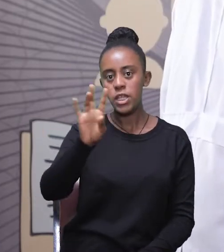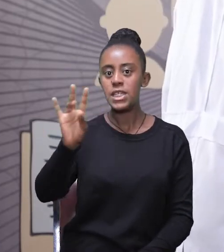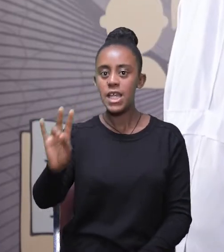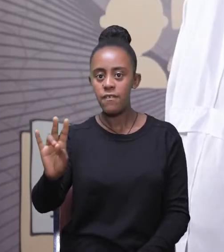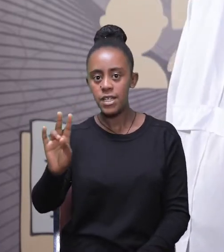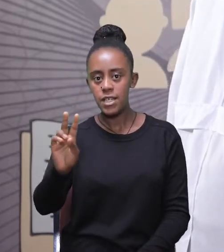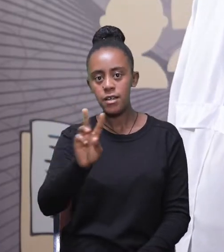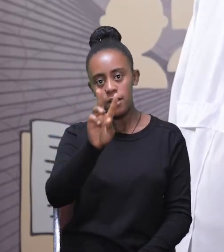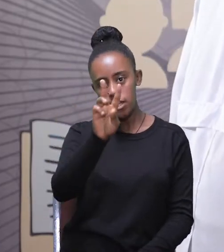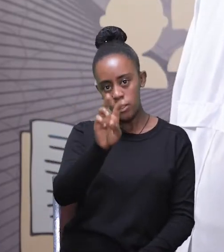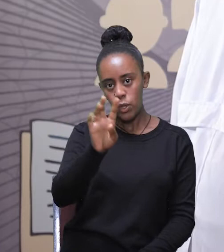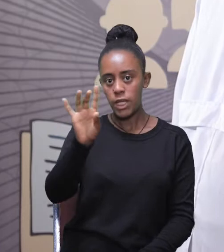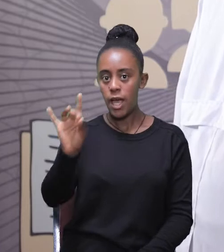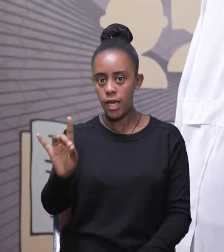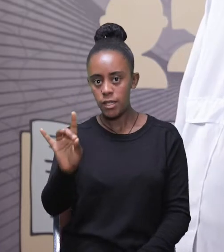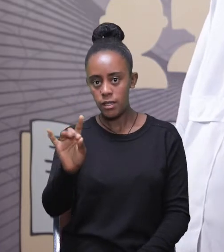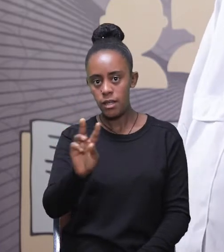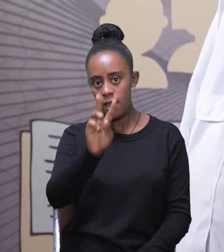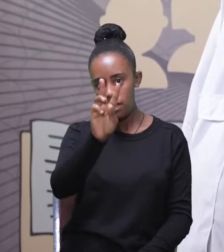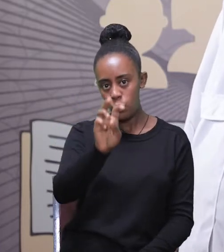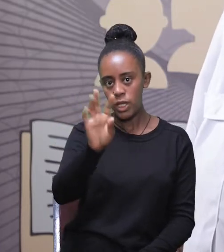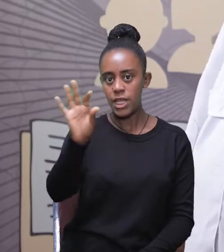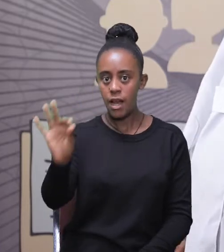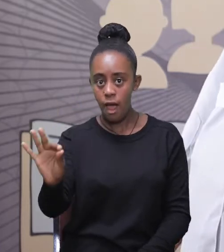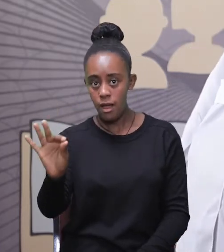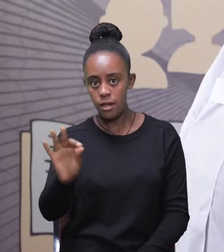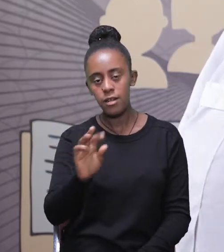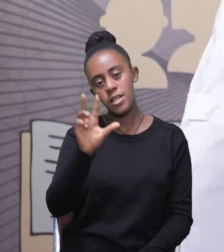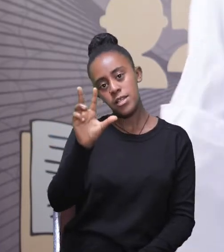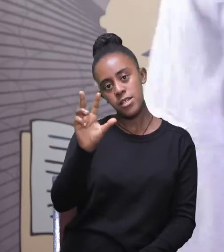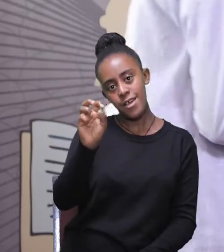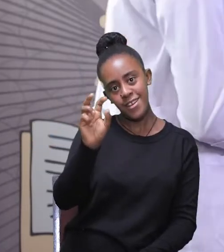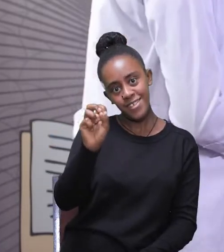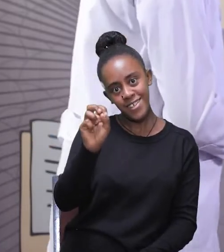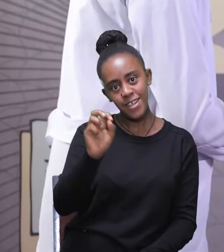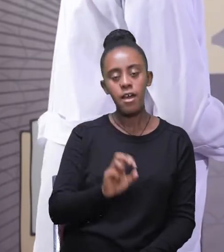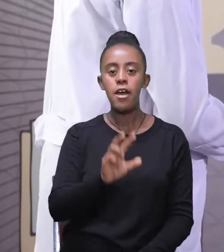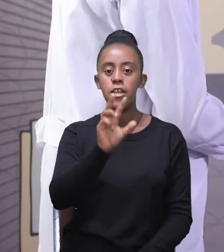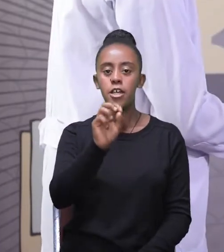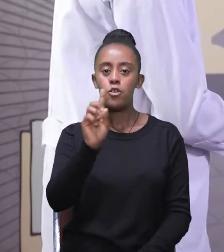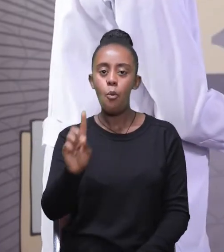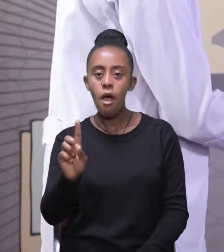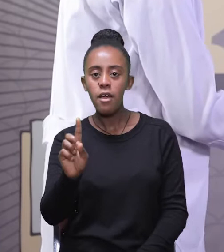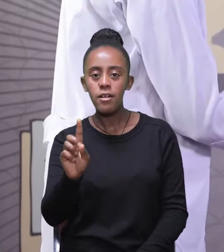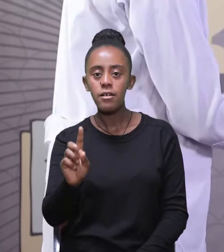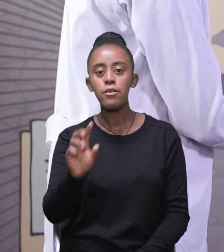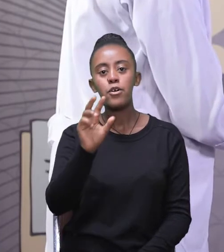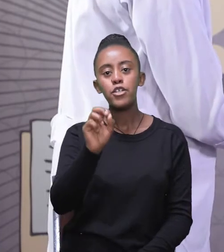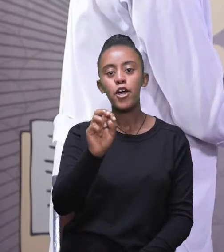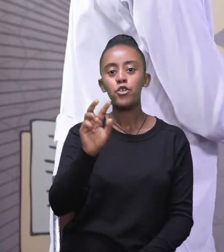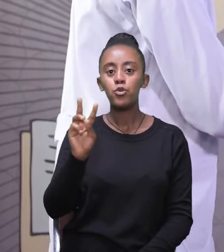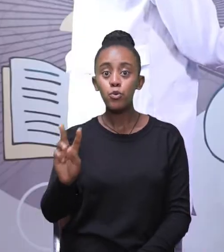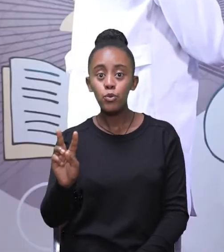27, 28, 29, 30, 31,